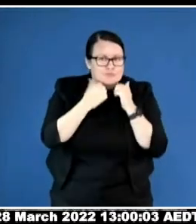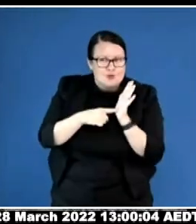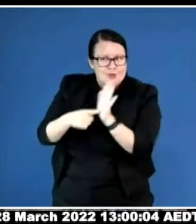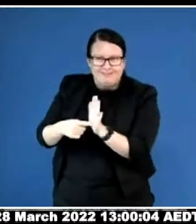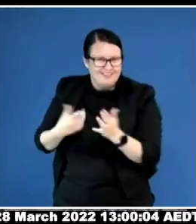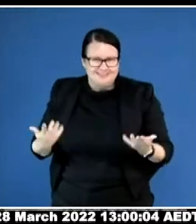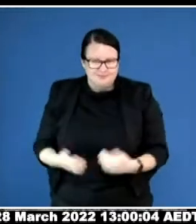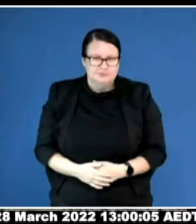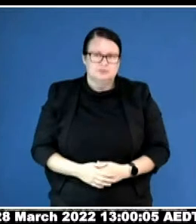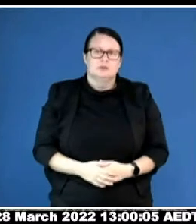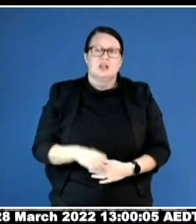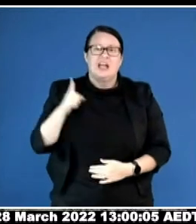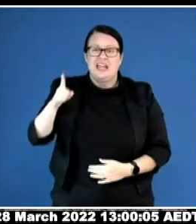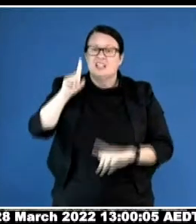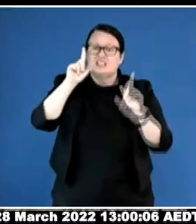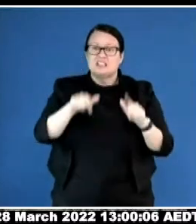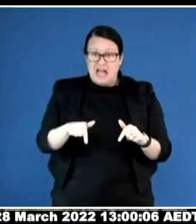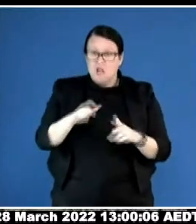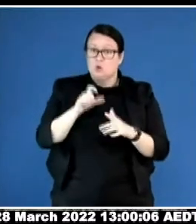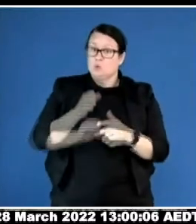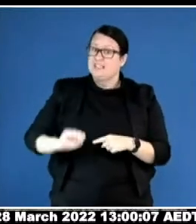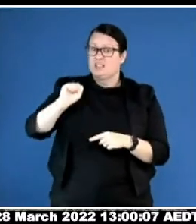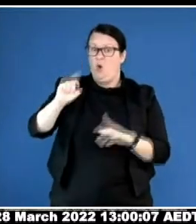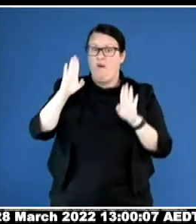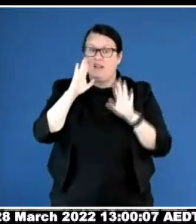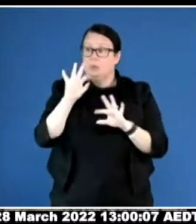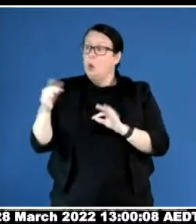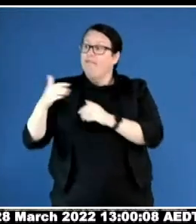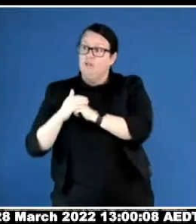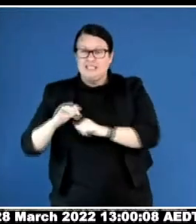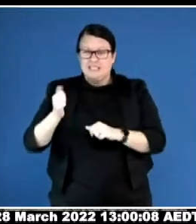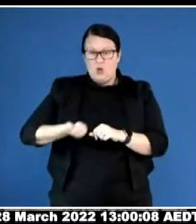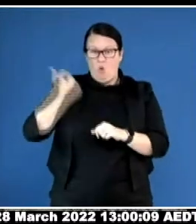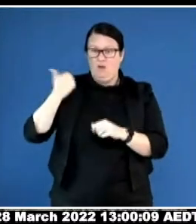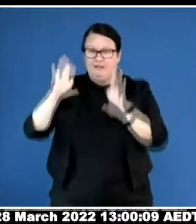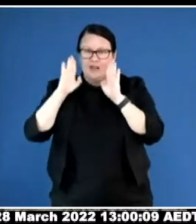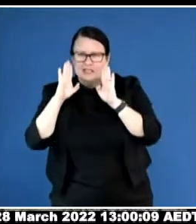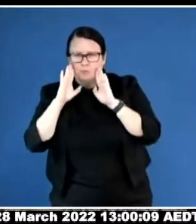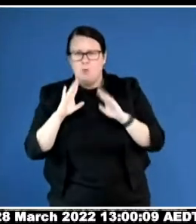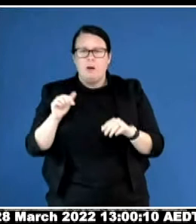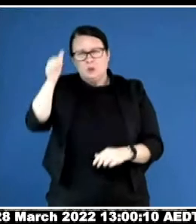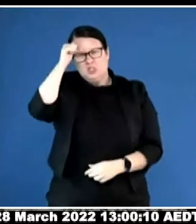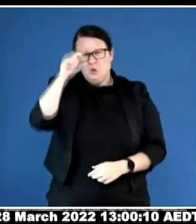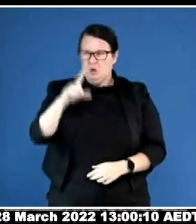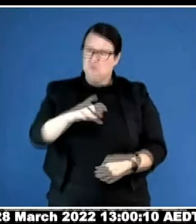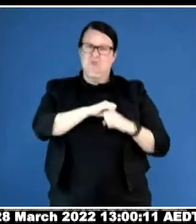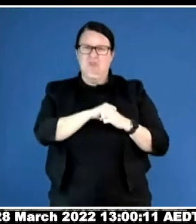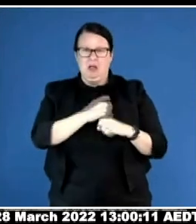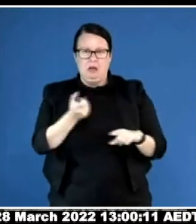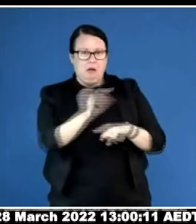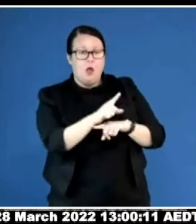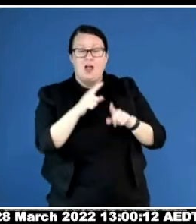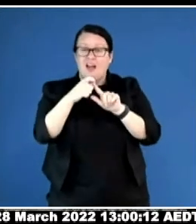so bold, he was using his own Facebook accounts and other things like all sorts of random things like Pinterest, any way